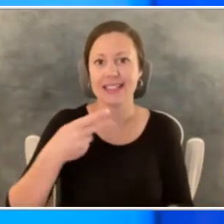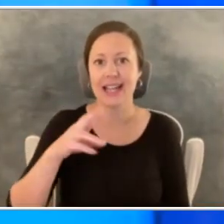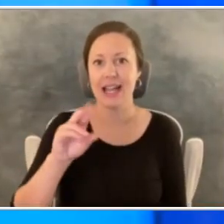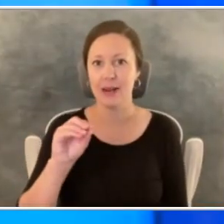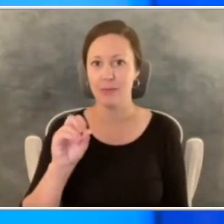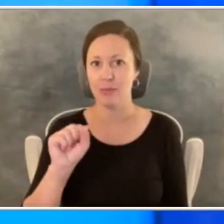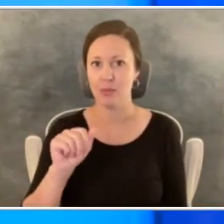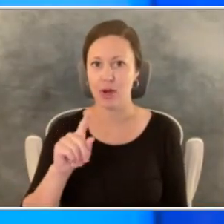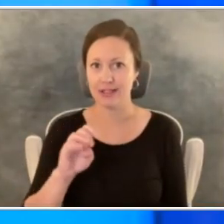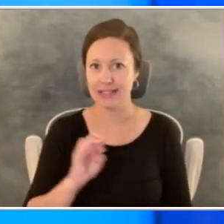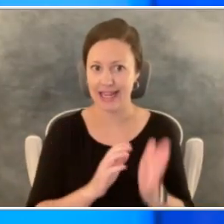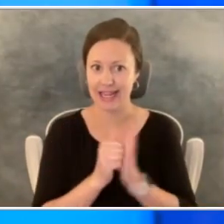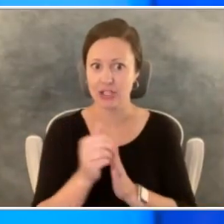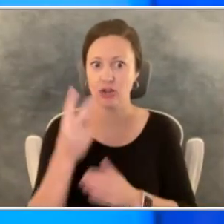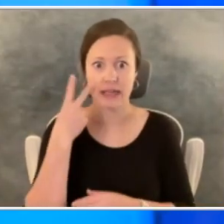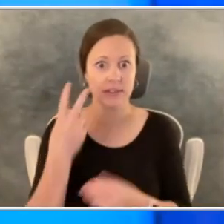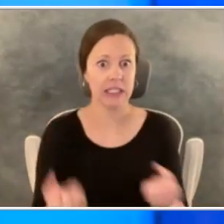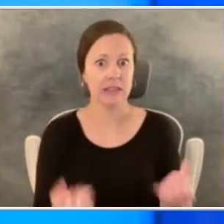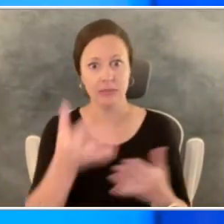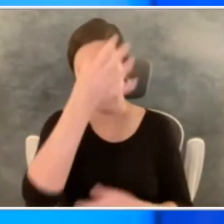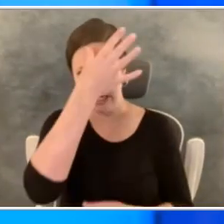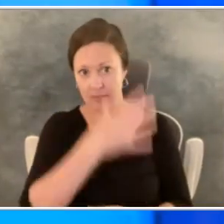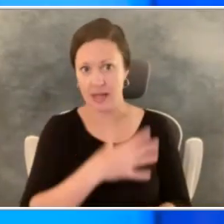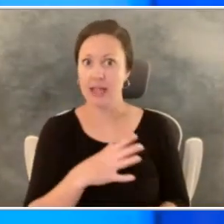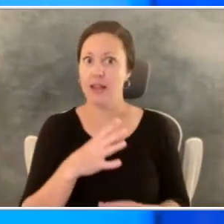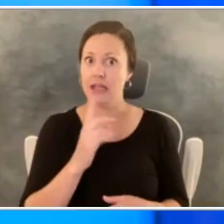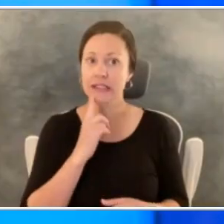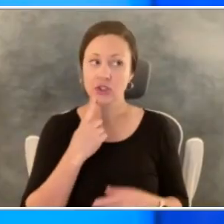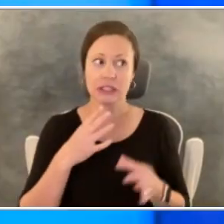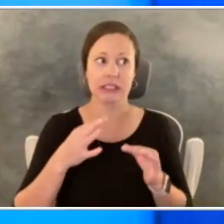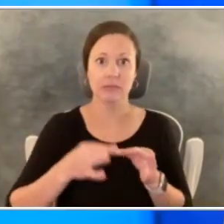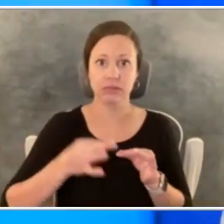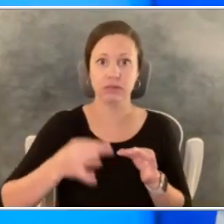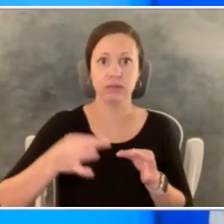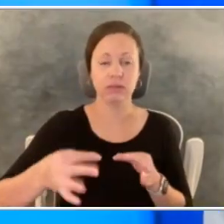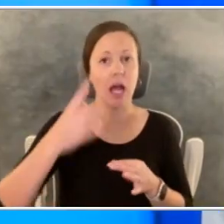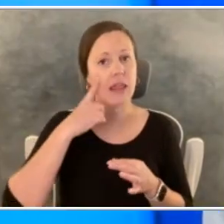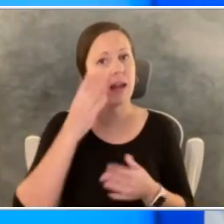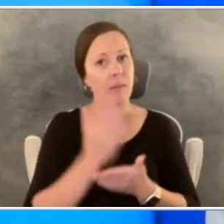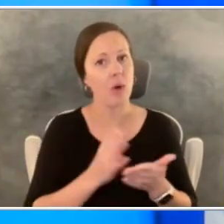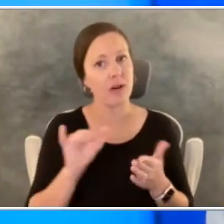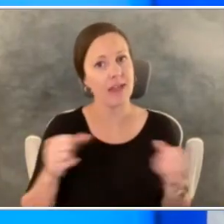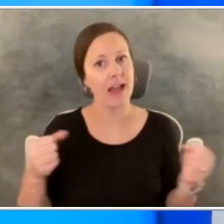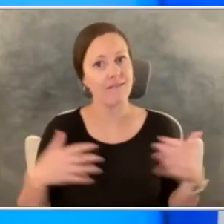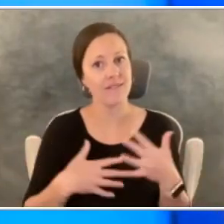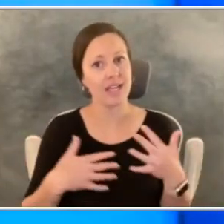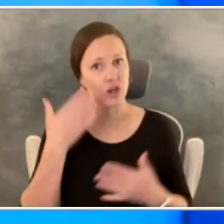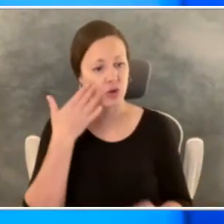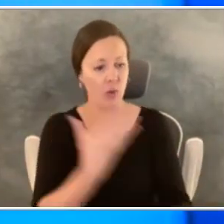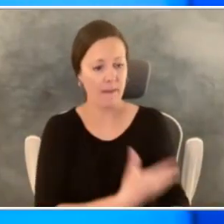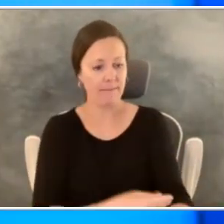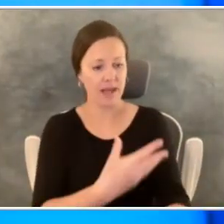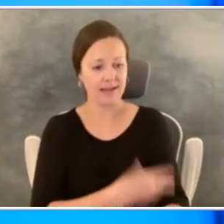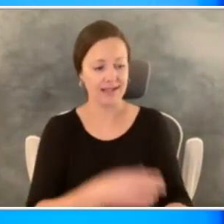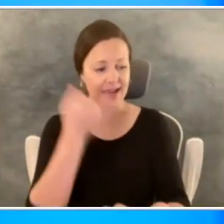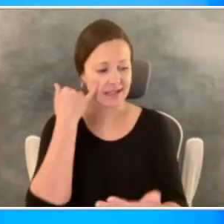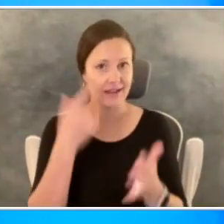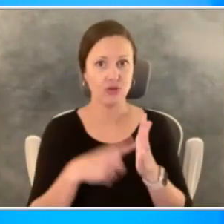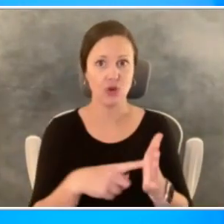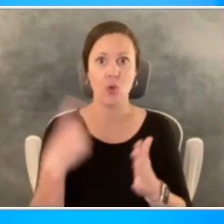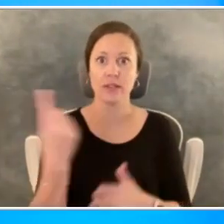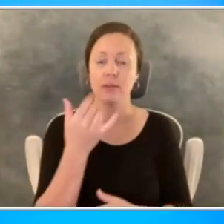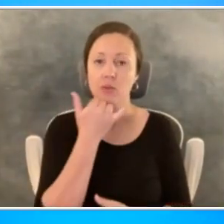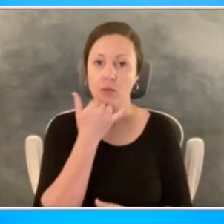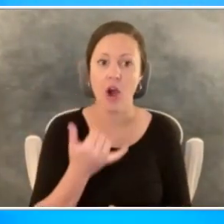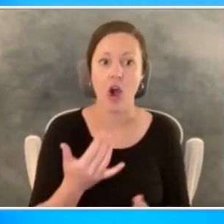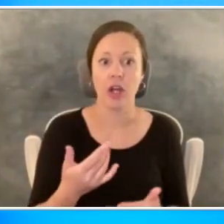who have really delayed it over the years. And I think part of it is fear. You have a blood test that's elevated, say something is wrong, you feel good,